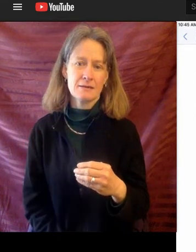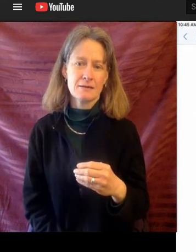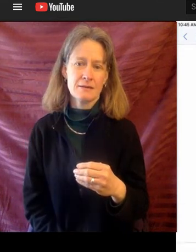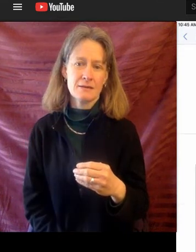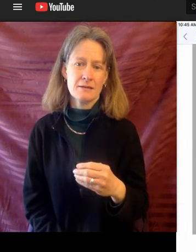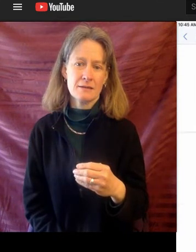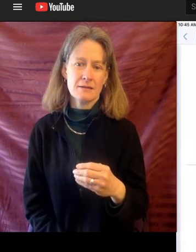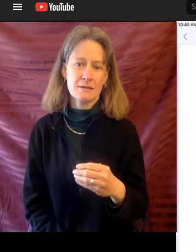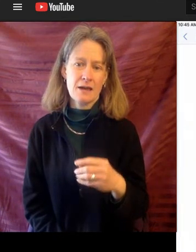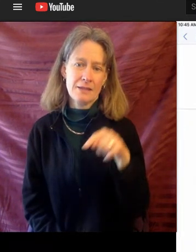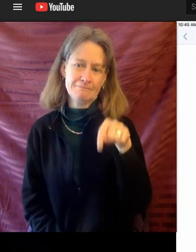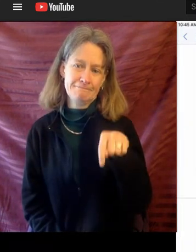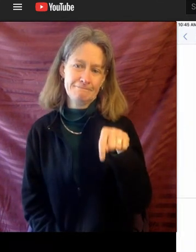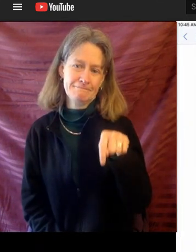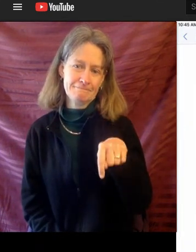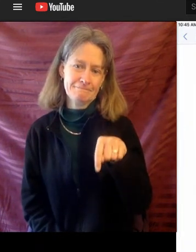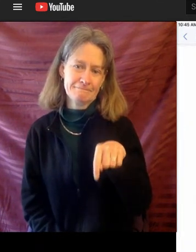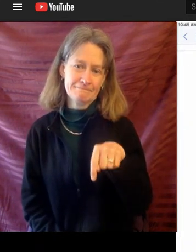and scroll down,